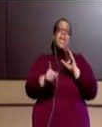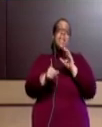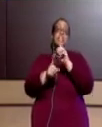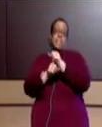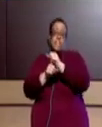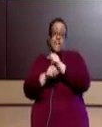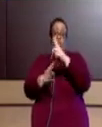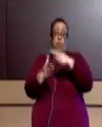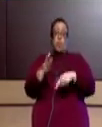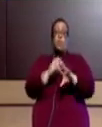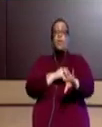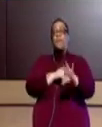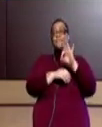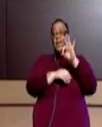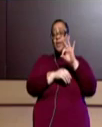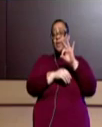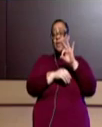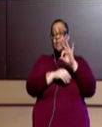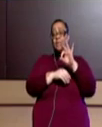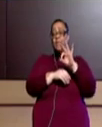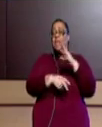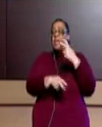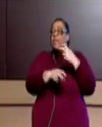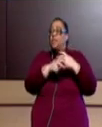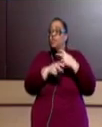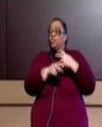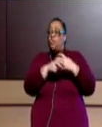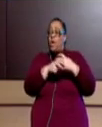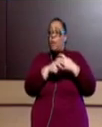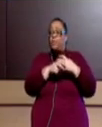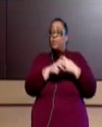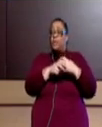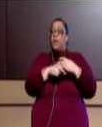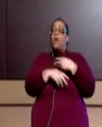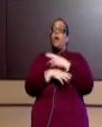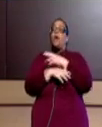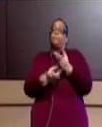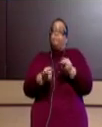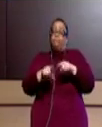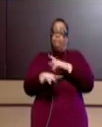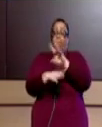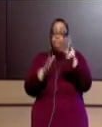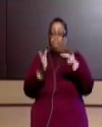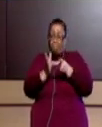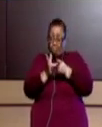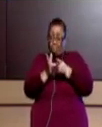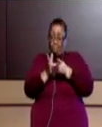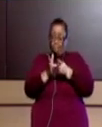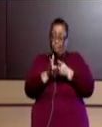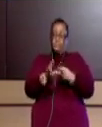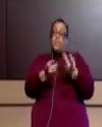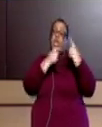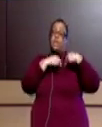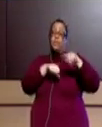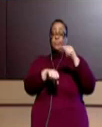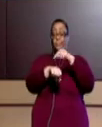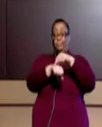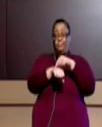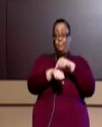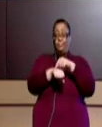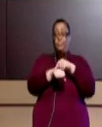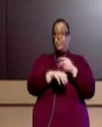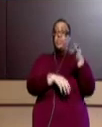we are finding is that the traumas are being re-triggered during this season. And so people